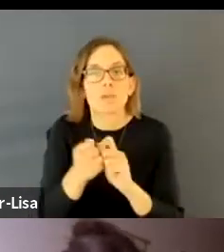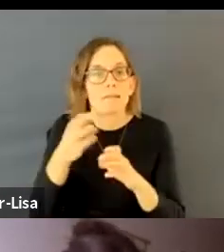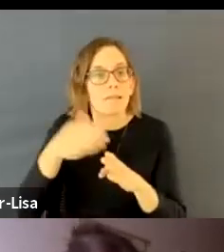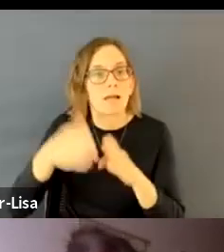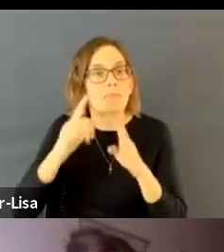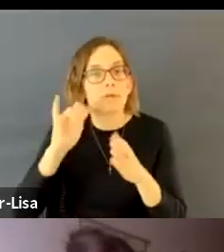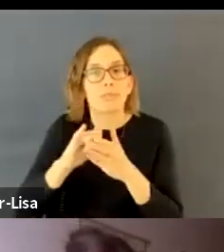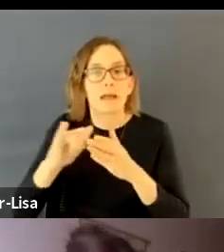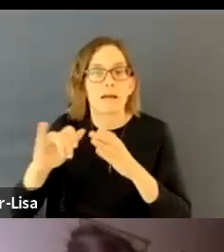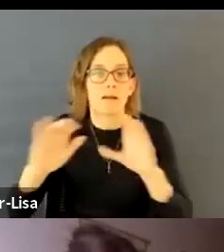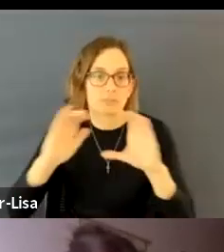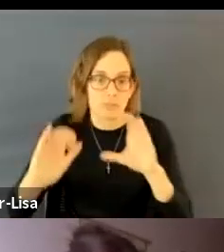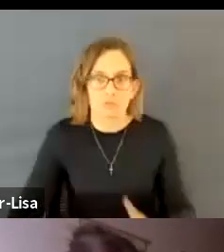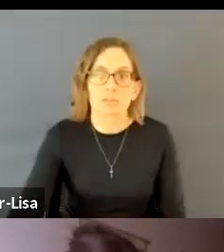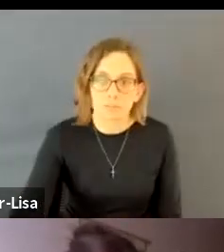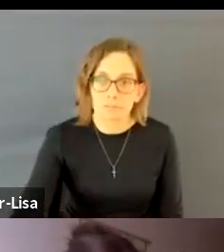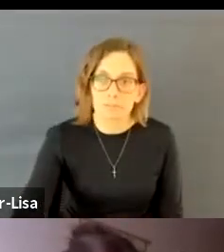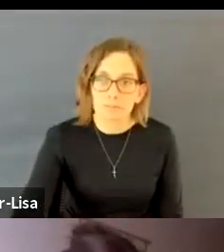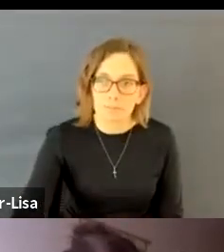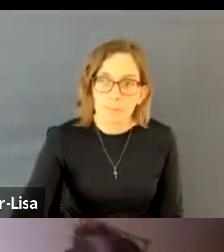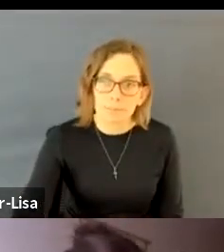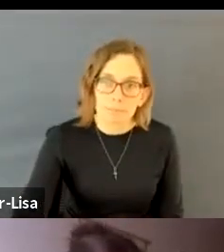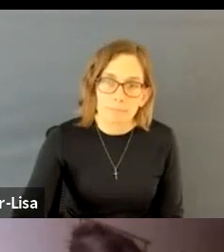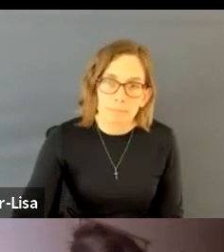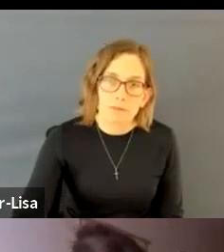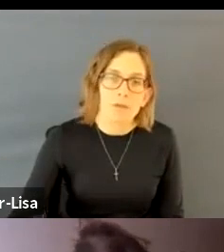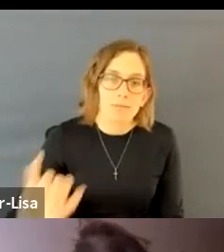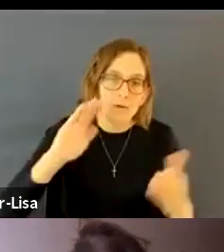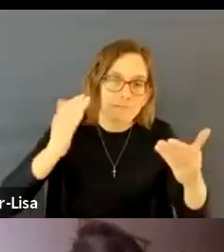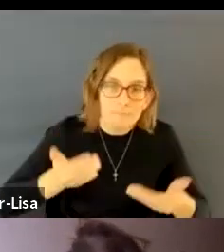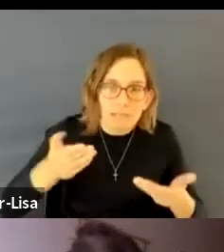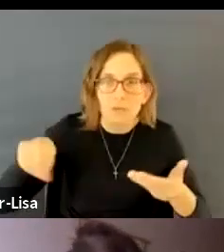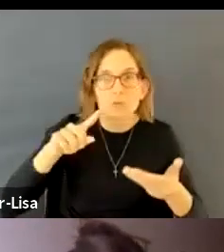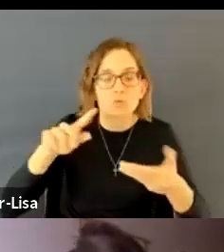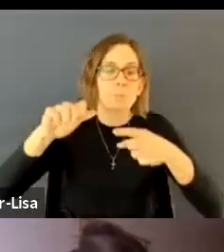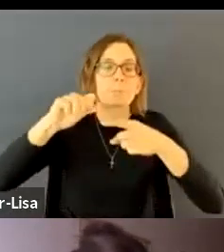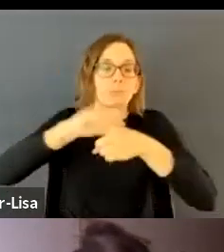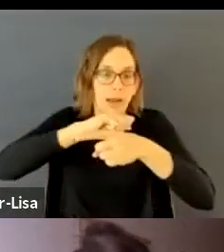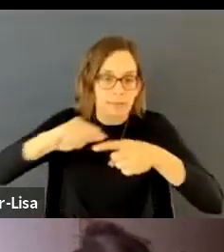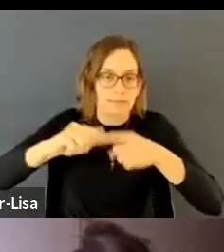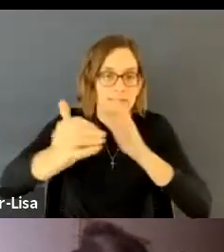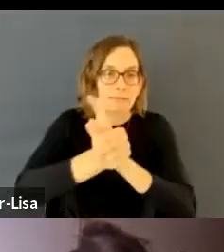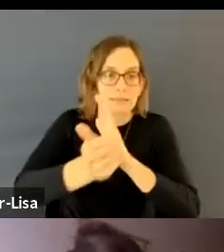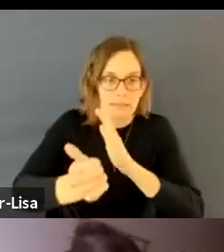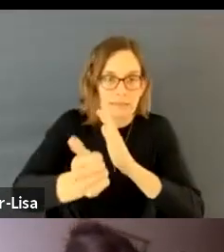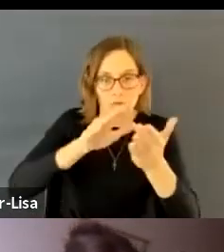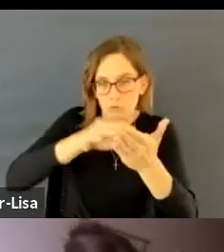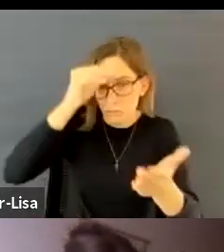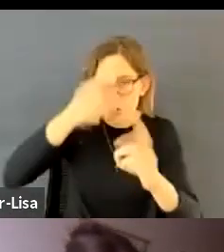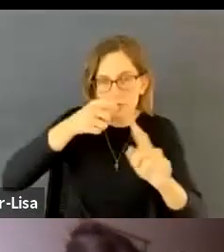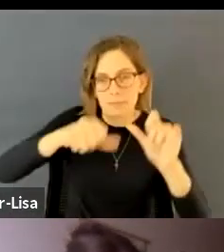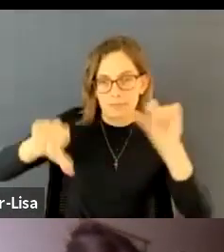the conversation? And so we're gonna be inviting folks to actually practice some of these skills and learning from one